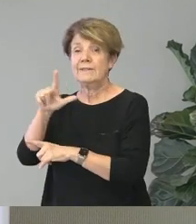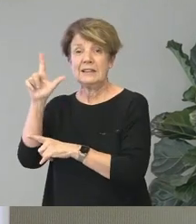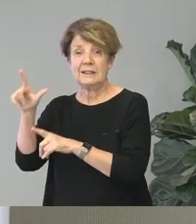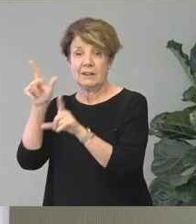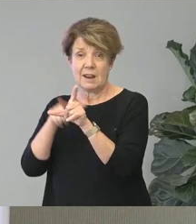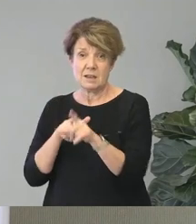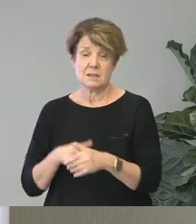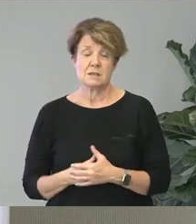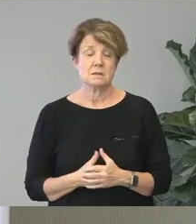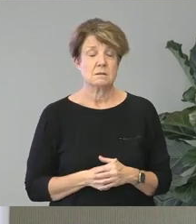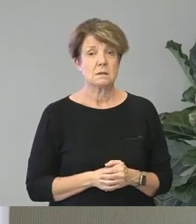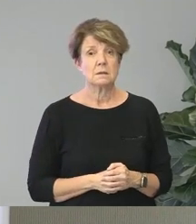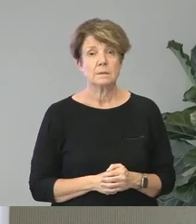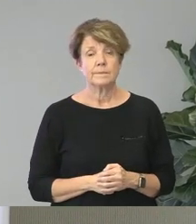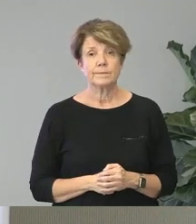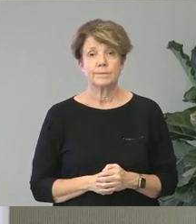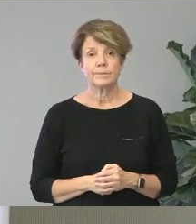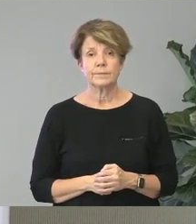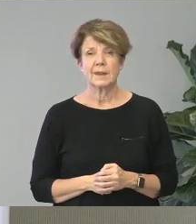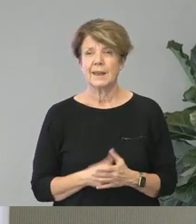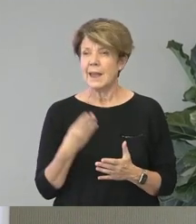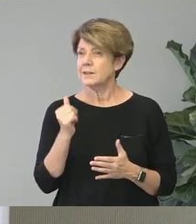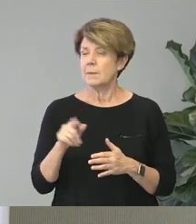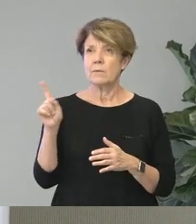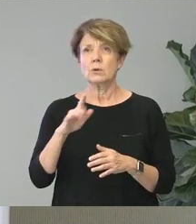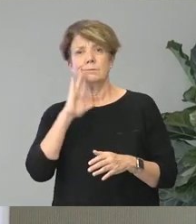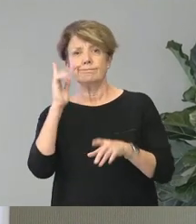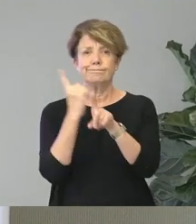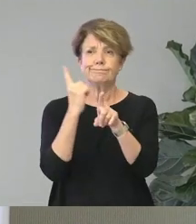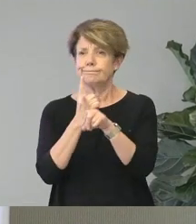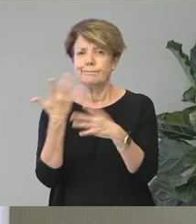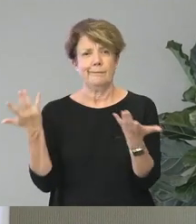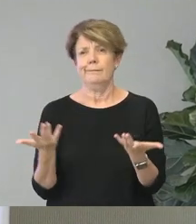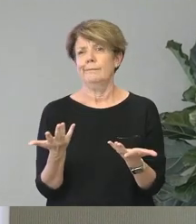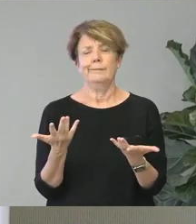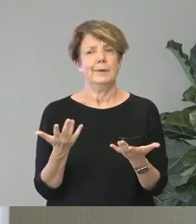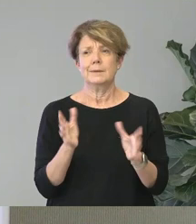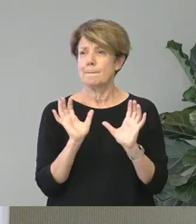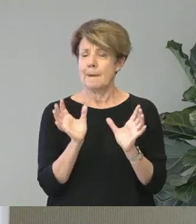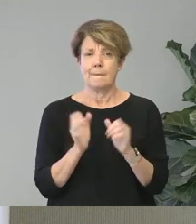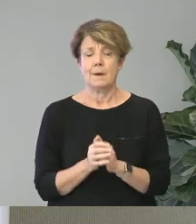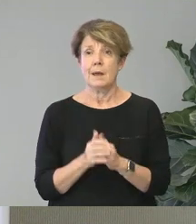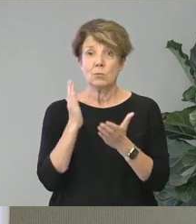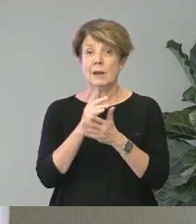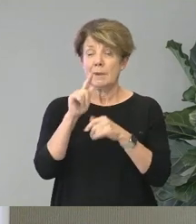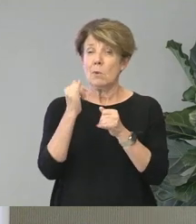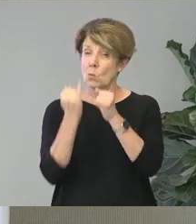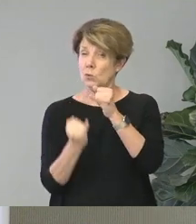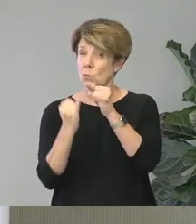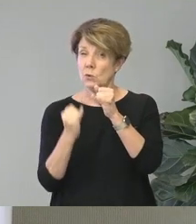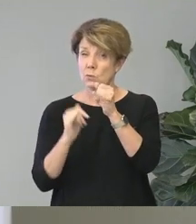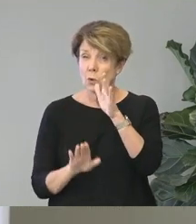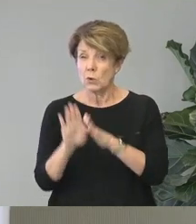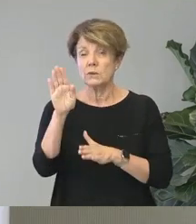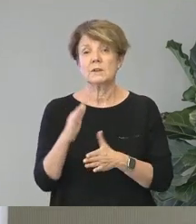and some of the rhetoric coming out of this quite bizarre, and it's just escalating when you think about it, saying that they're